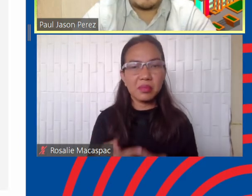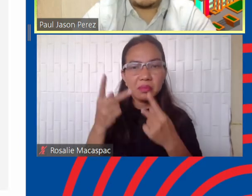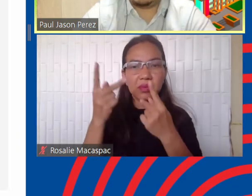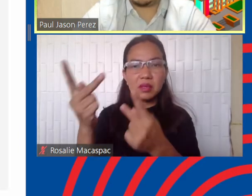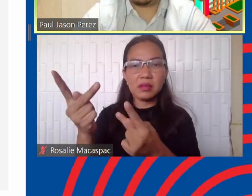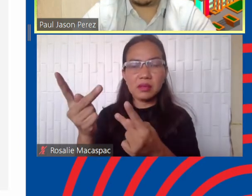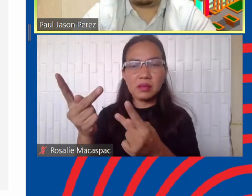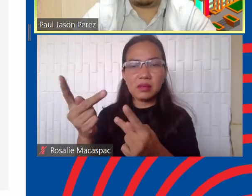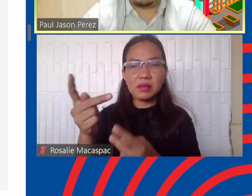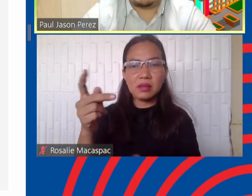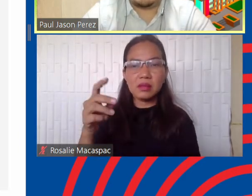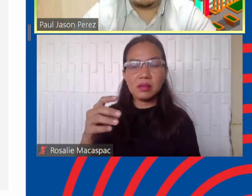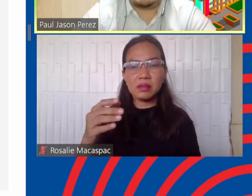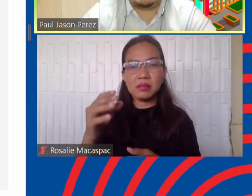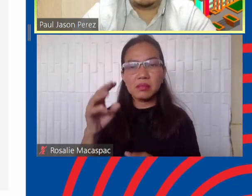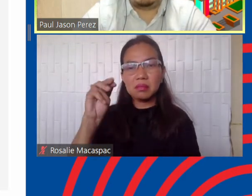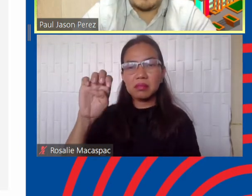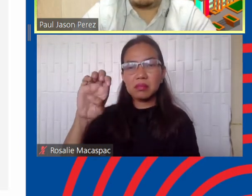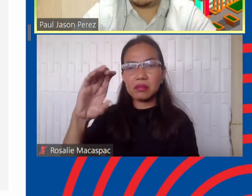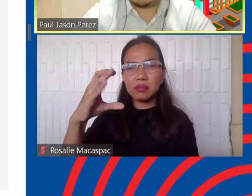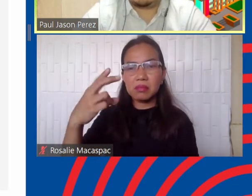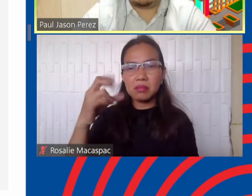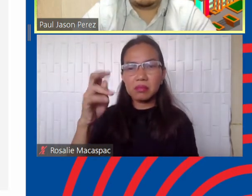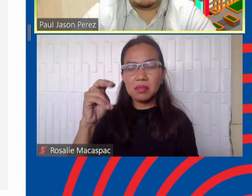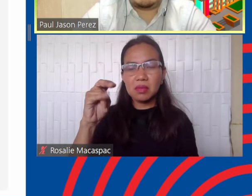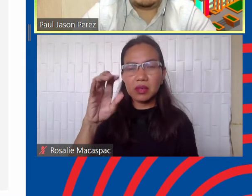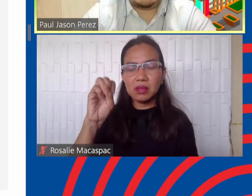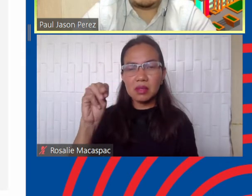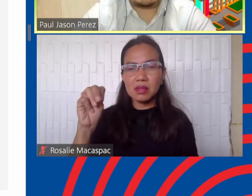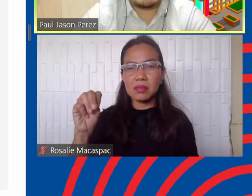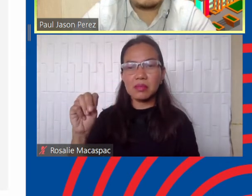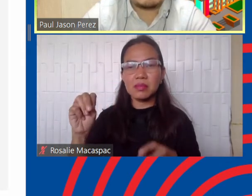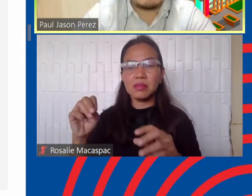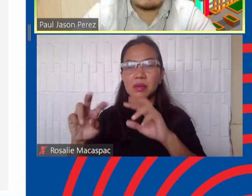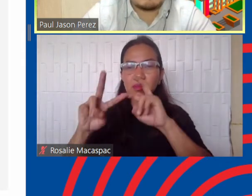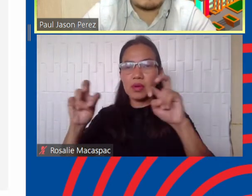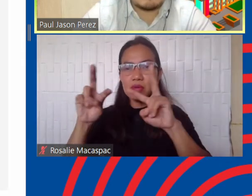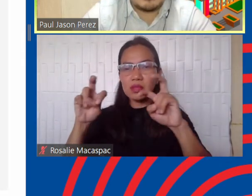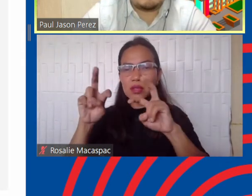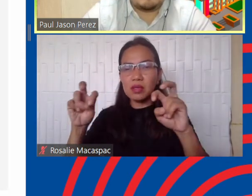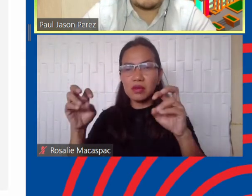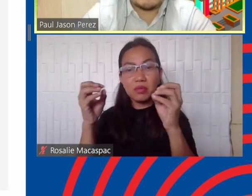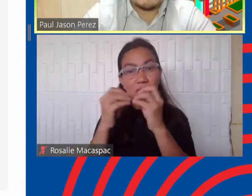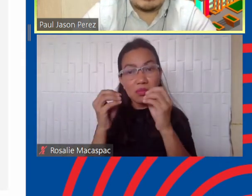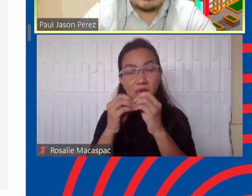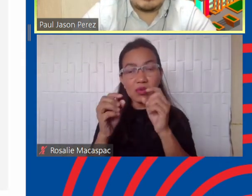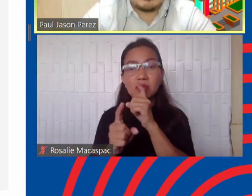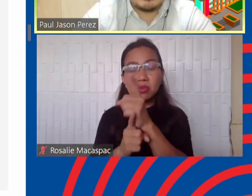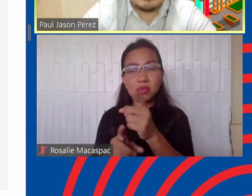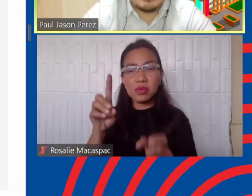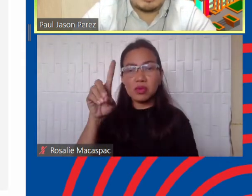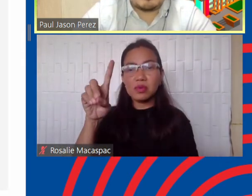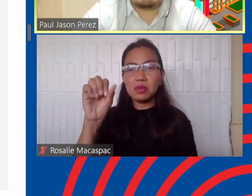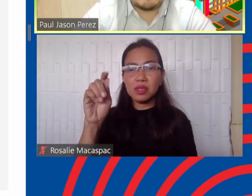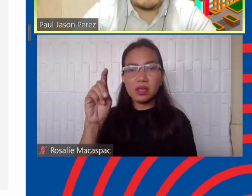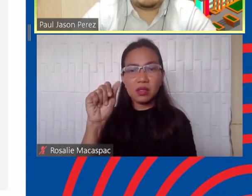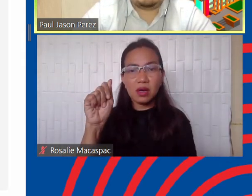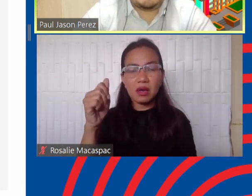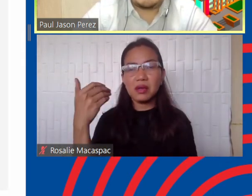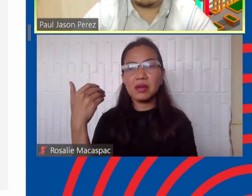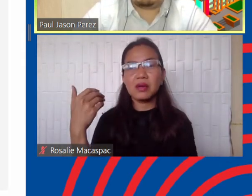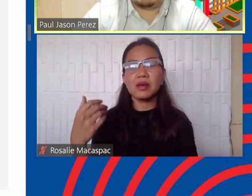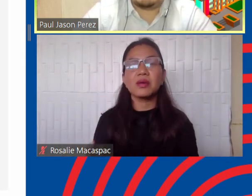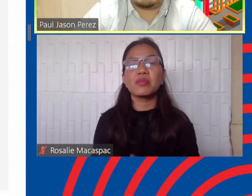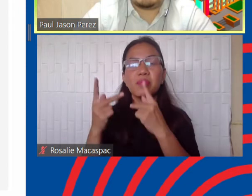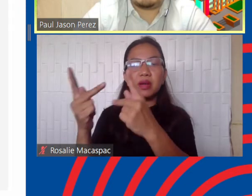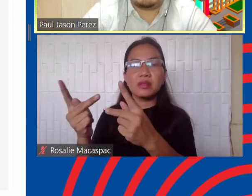the mechanisms for browsing data and also providing